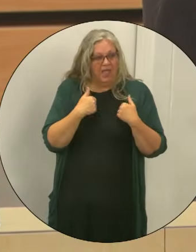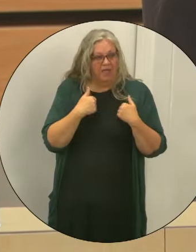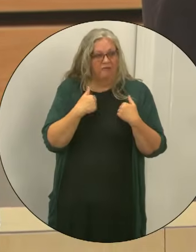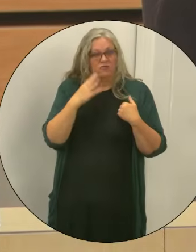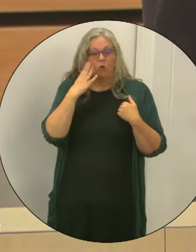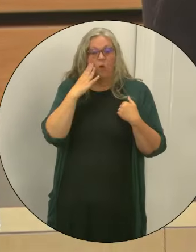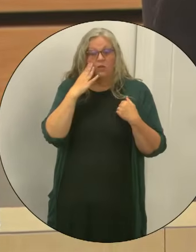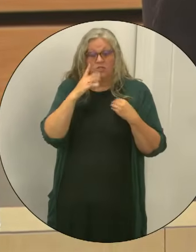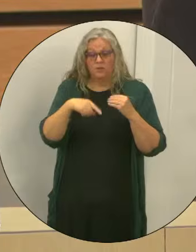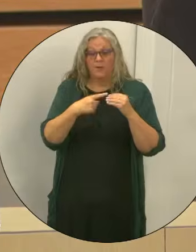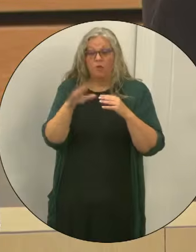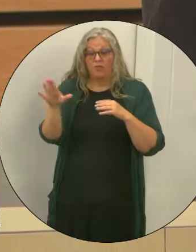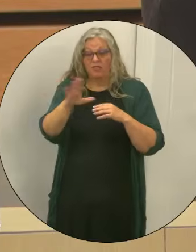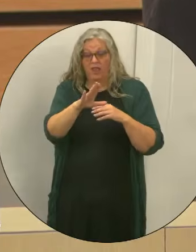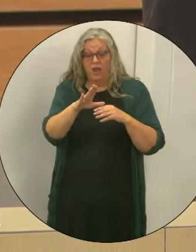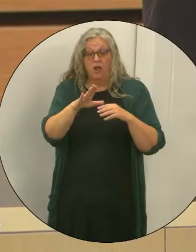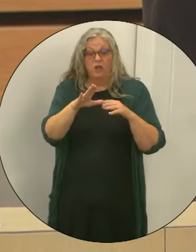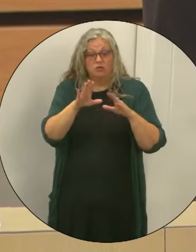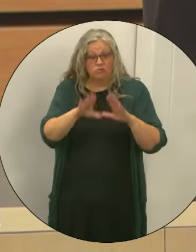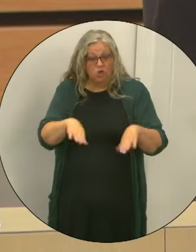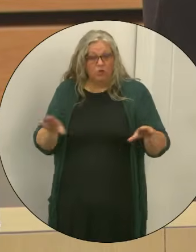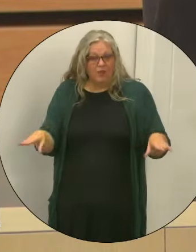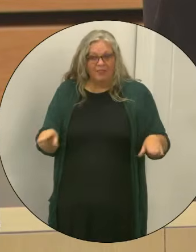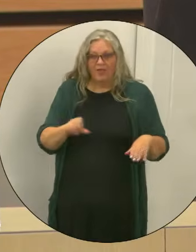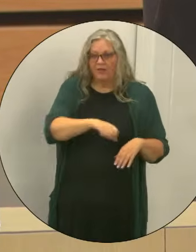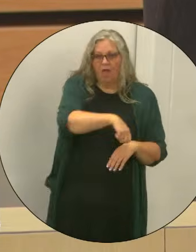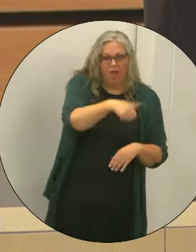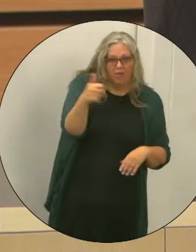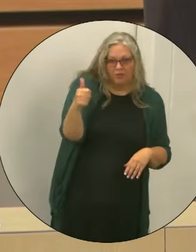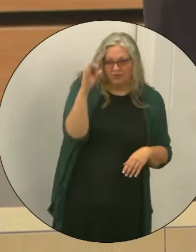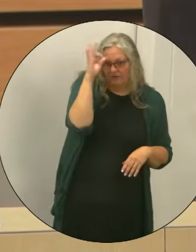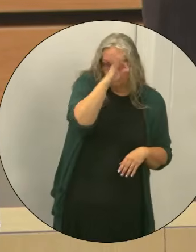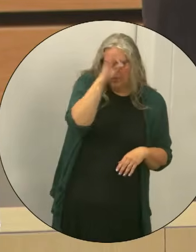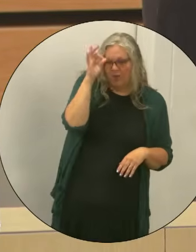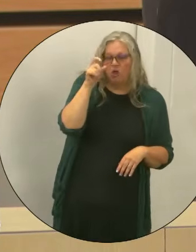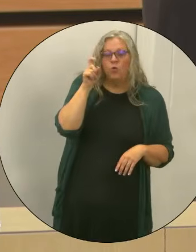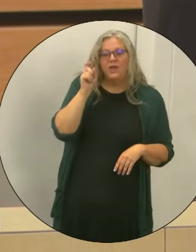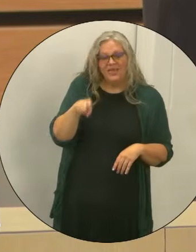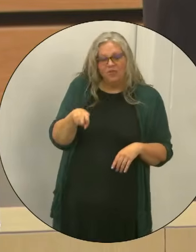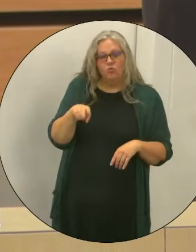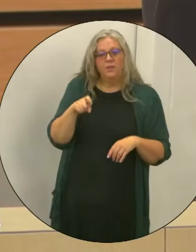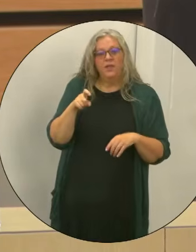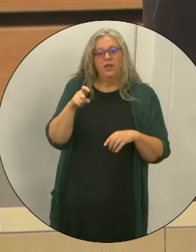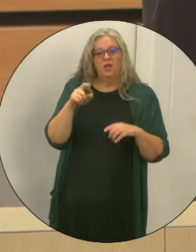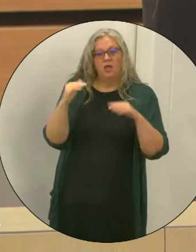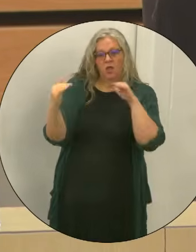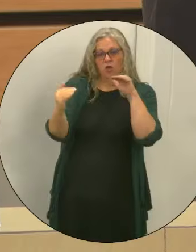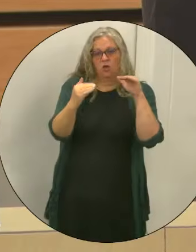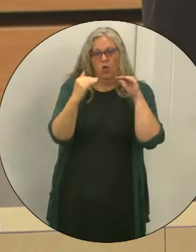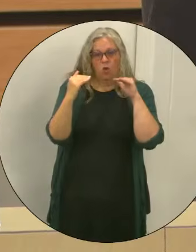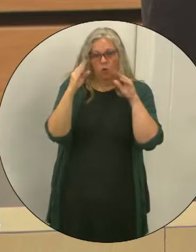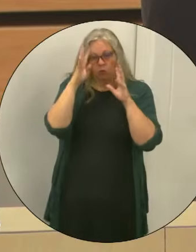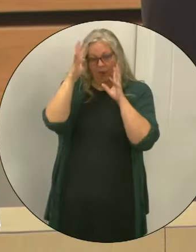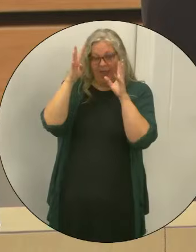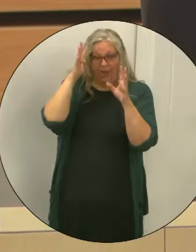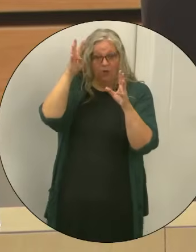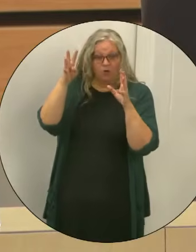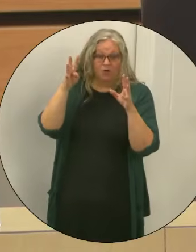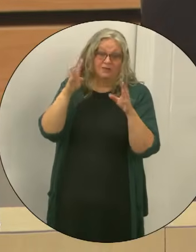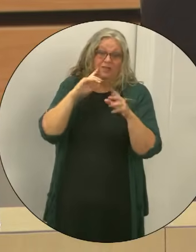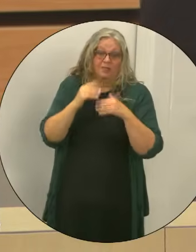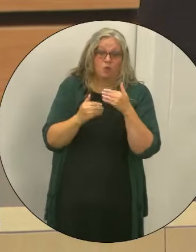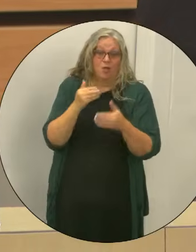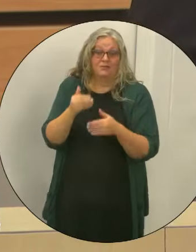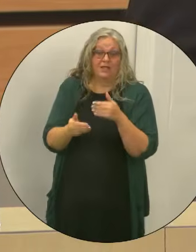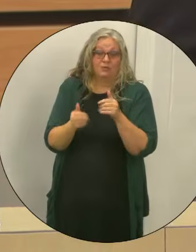their children that nobody else knows. And we should be co-creators in their, in the process with